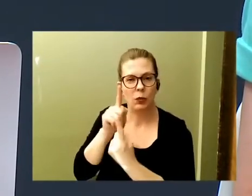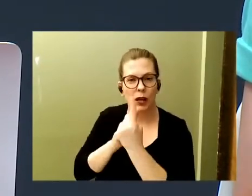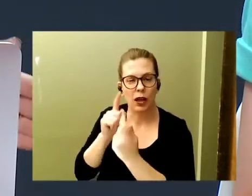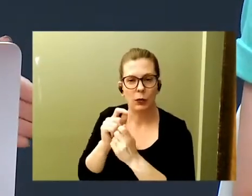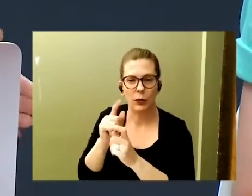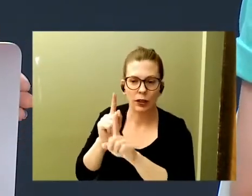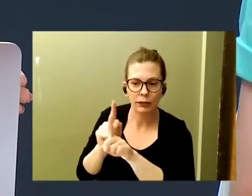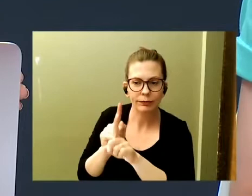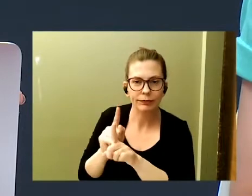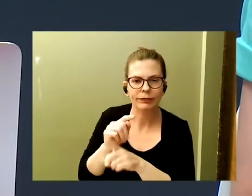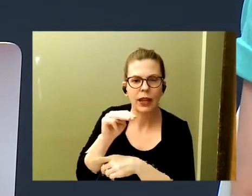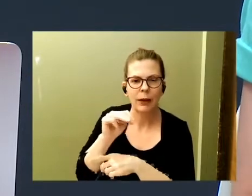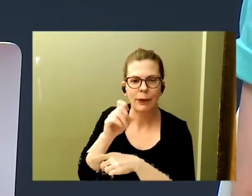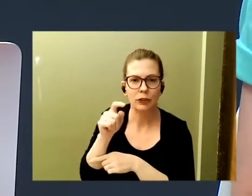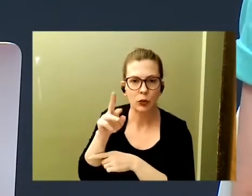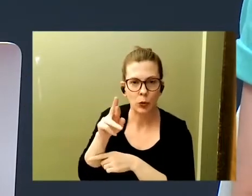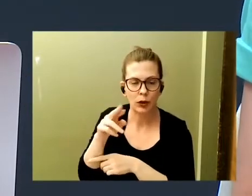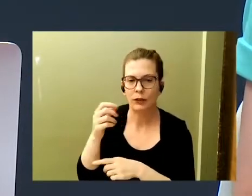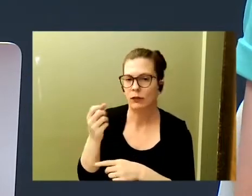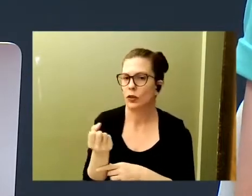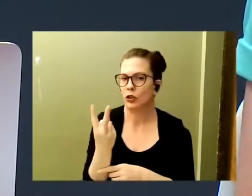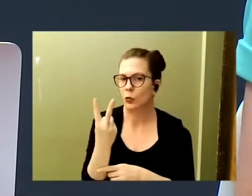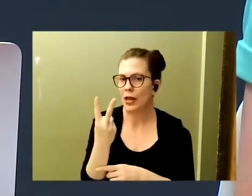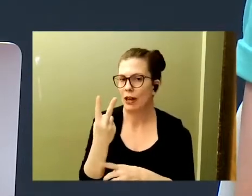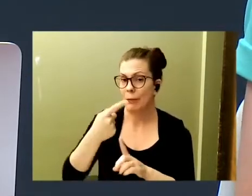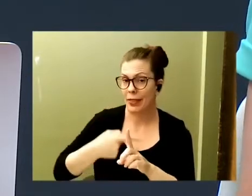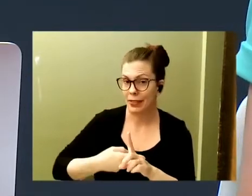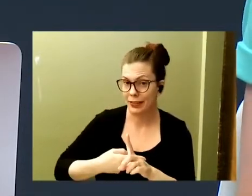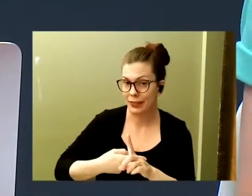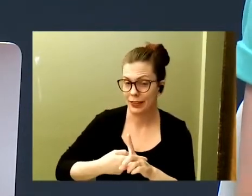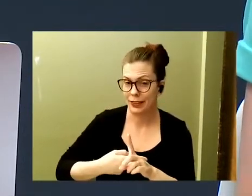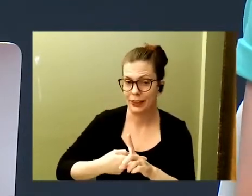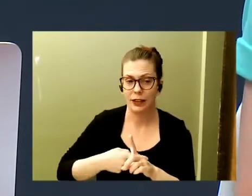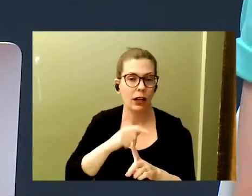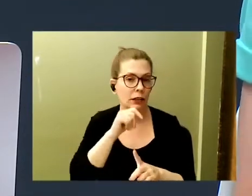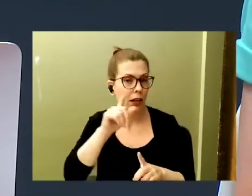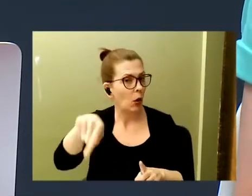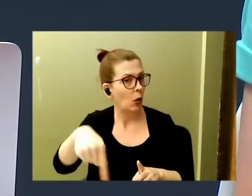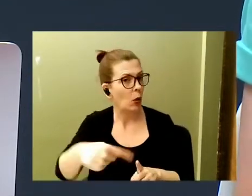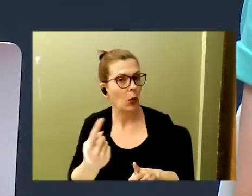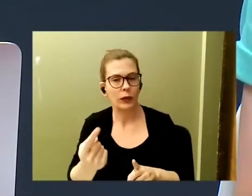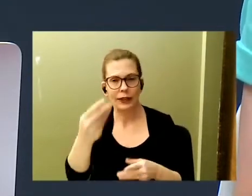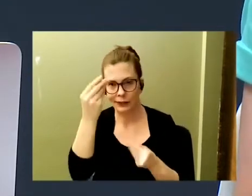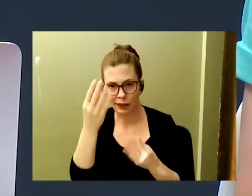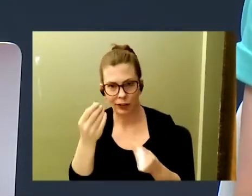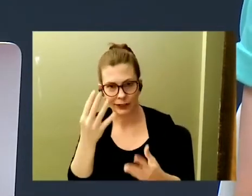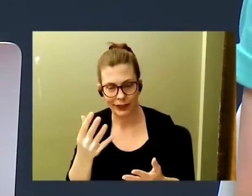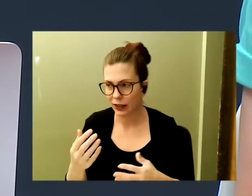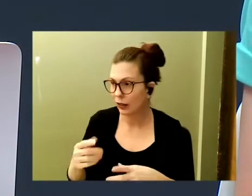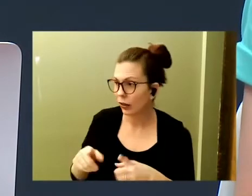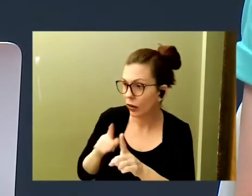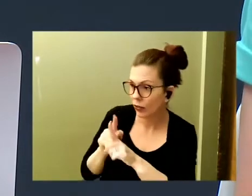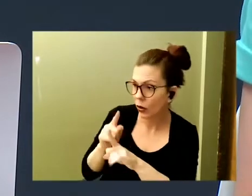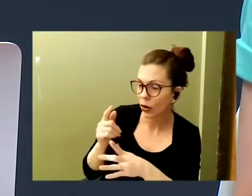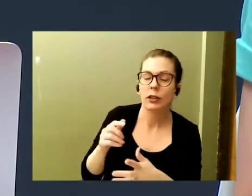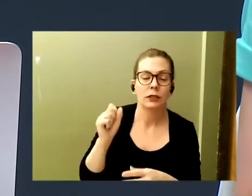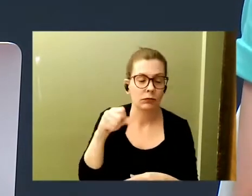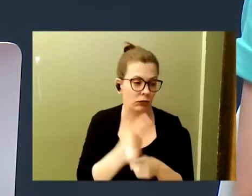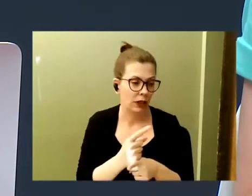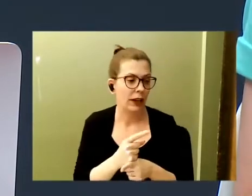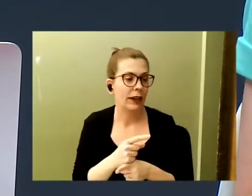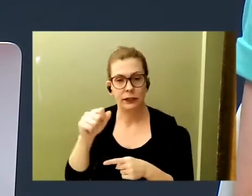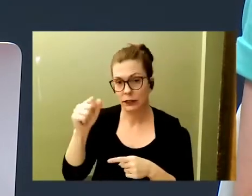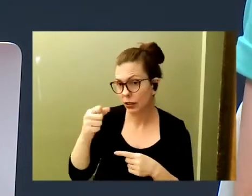for 12 months, making sure not just on content, exactly, not just on content, but they